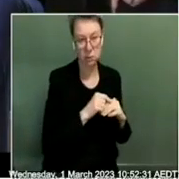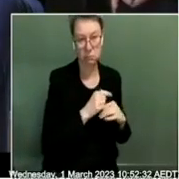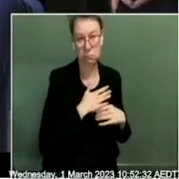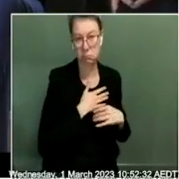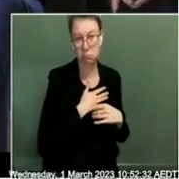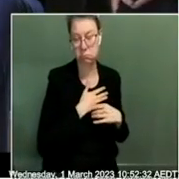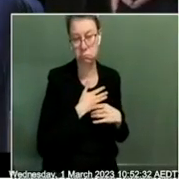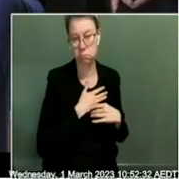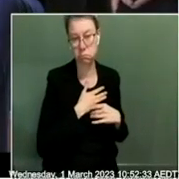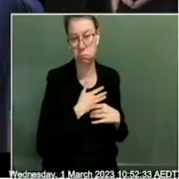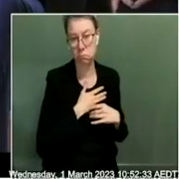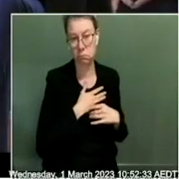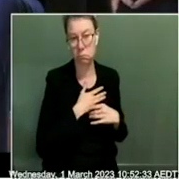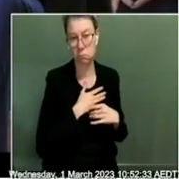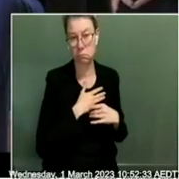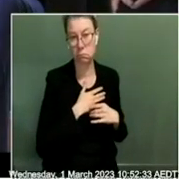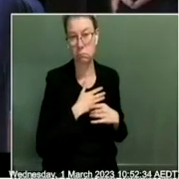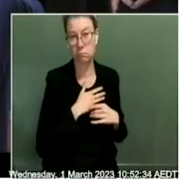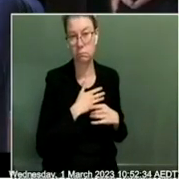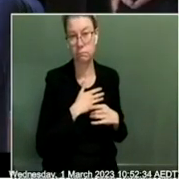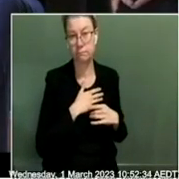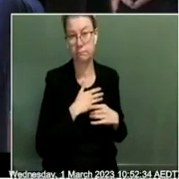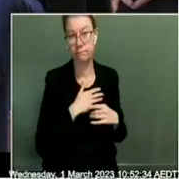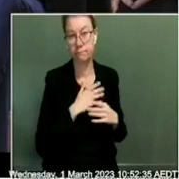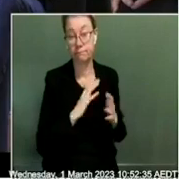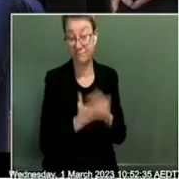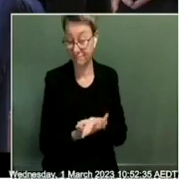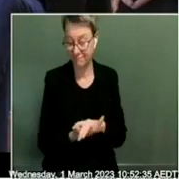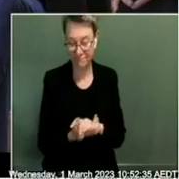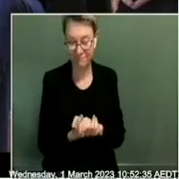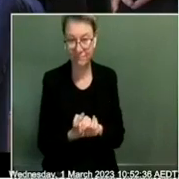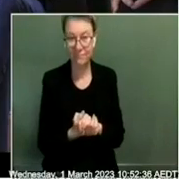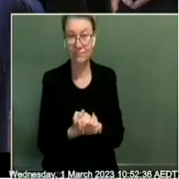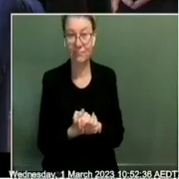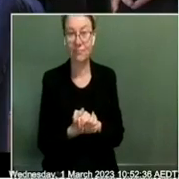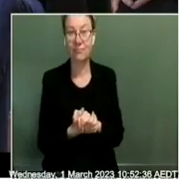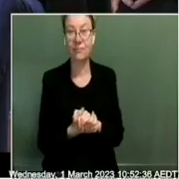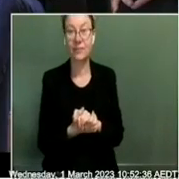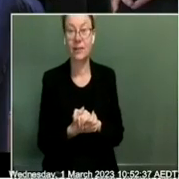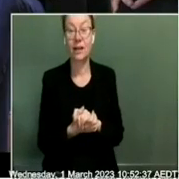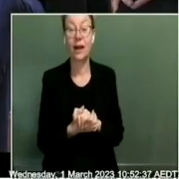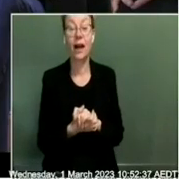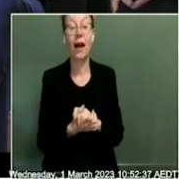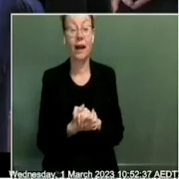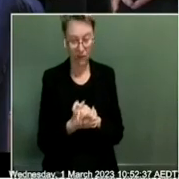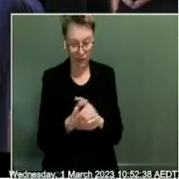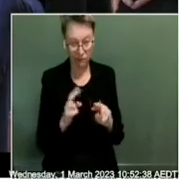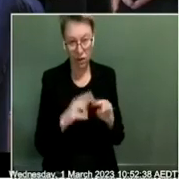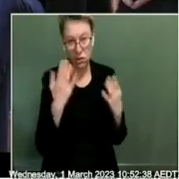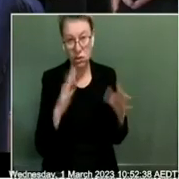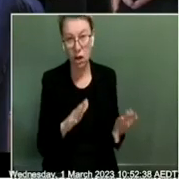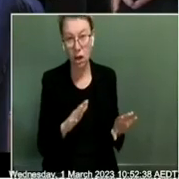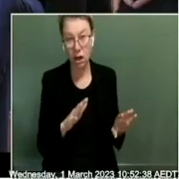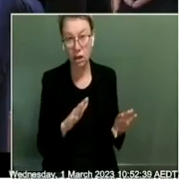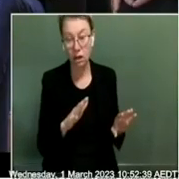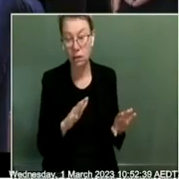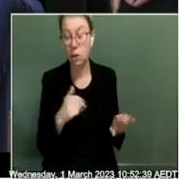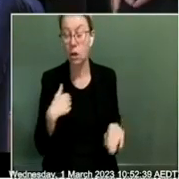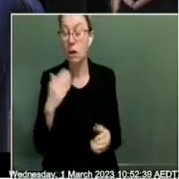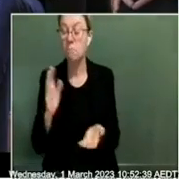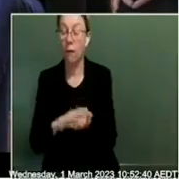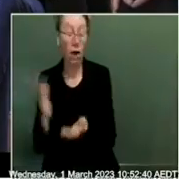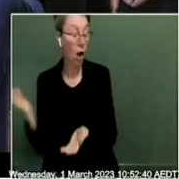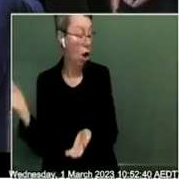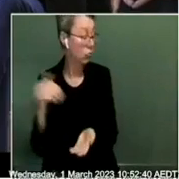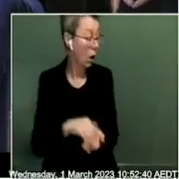and the fact that that happened to him. So she was, and they, she sat under the tree, so she just, she was floored, she